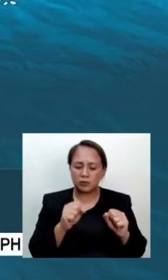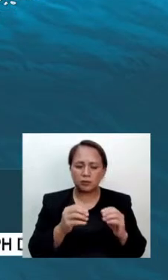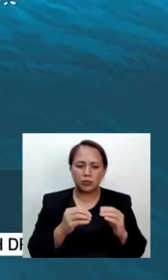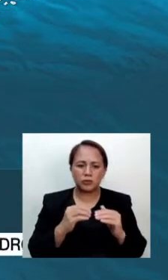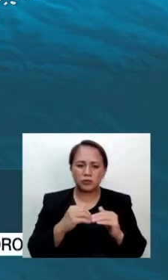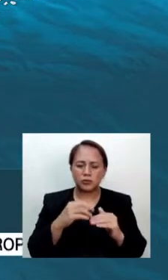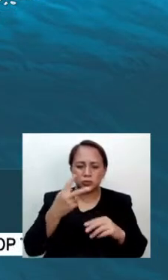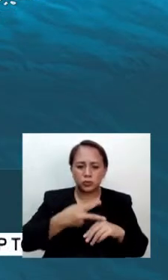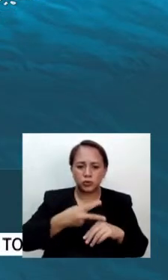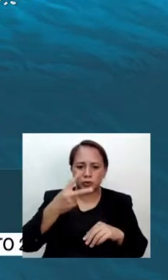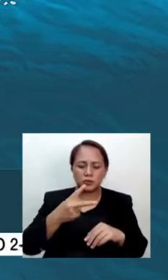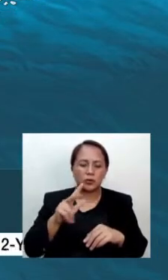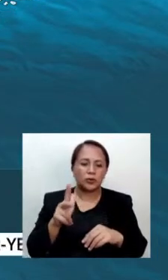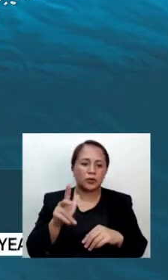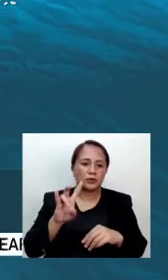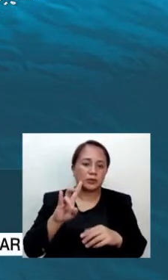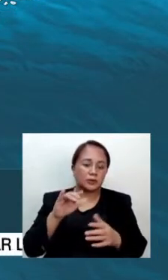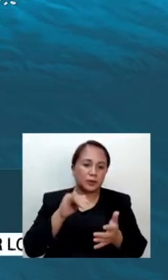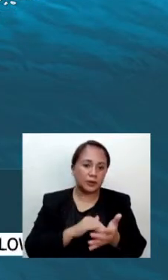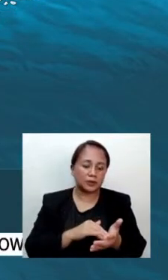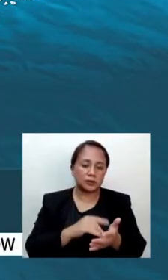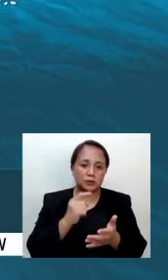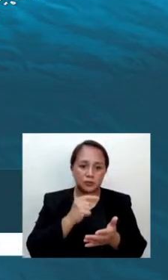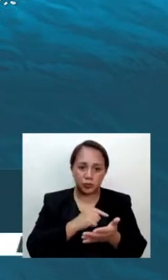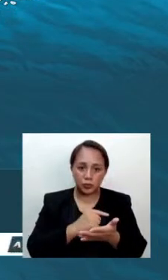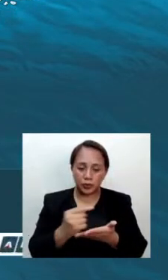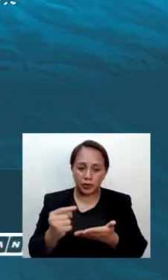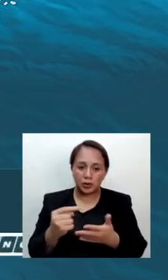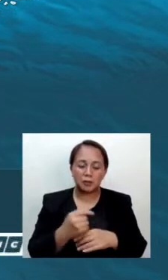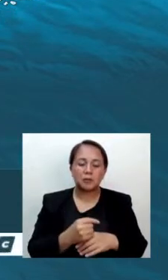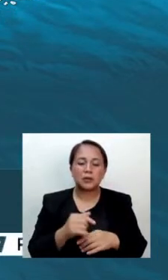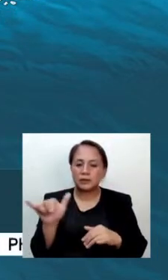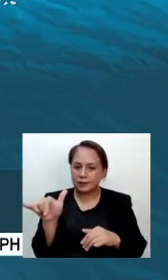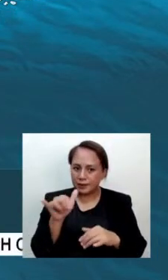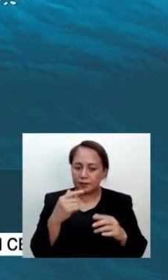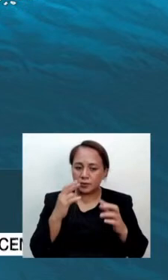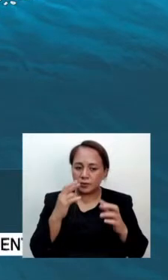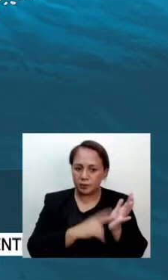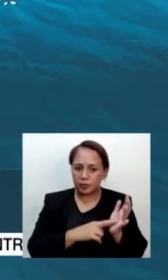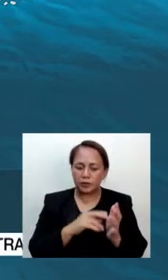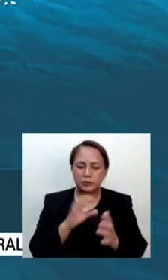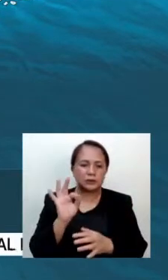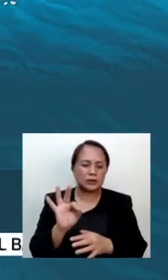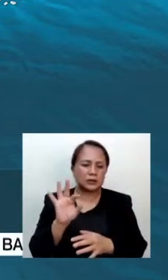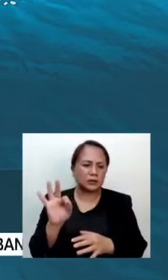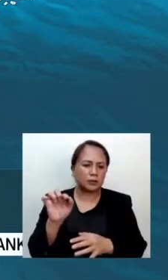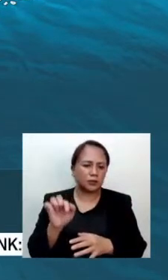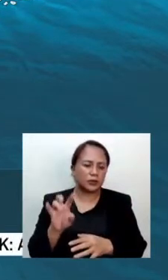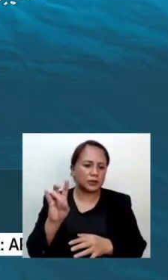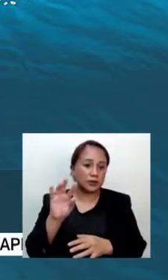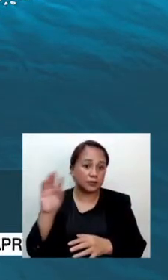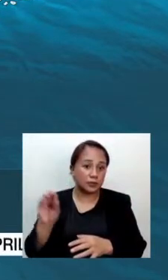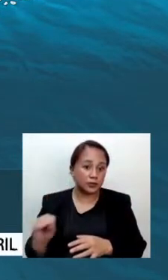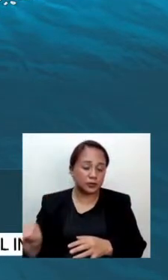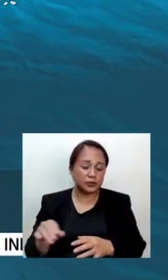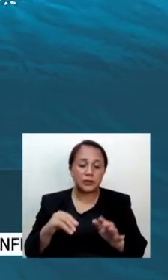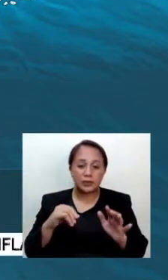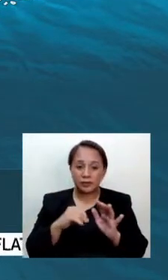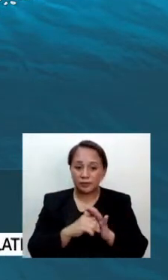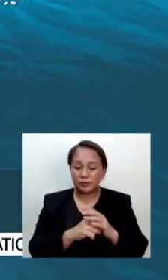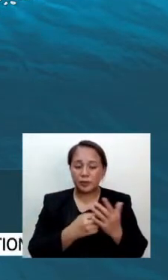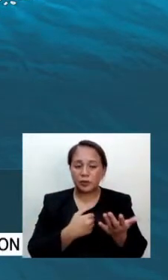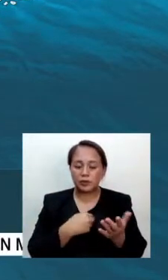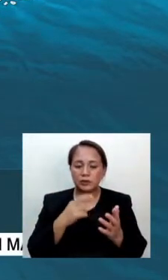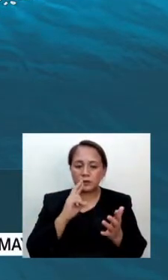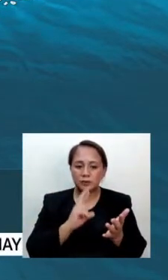double to 37,000 in a week. But they also report that more than 99.7% of infections